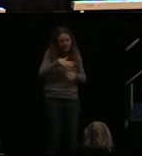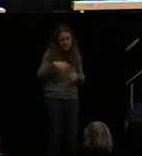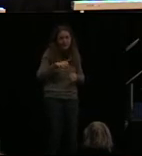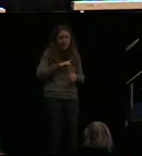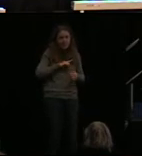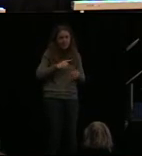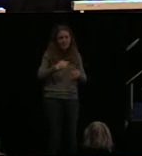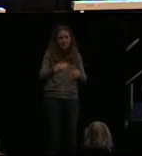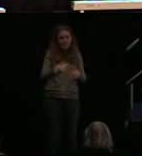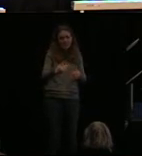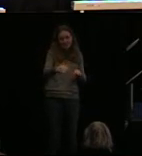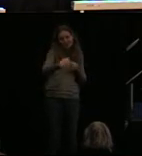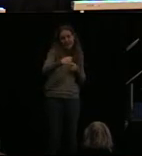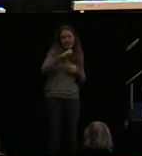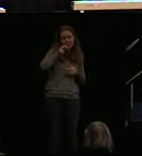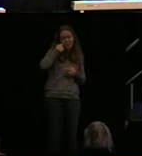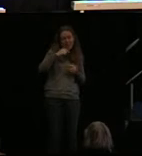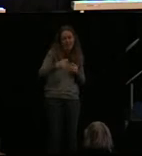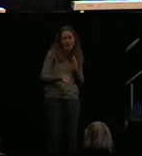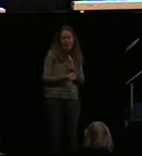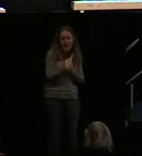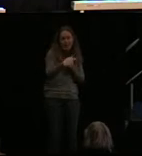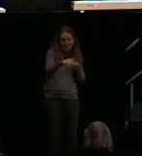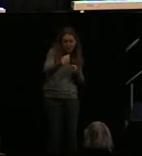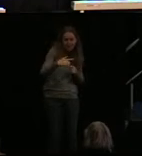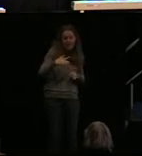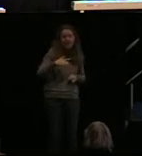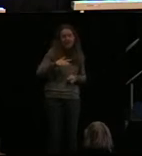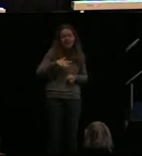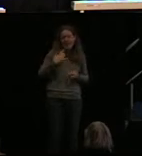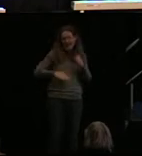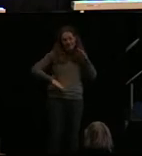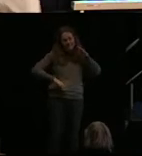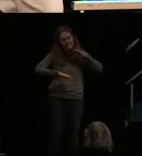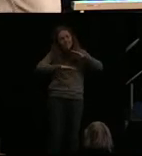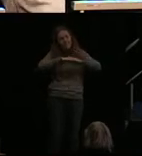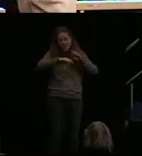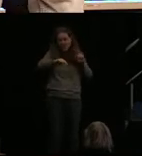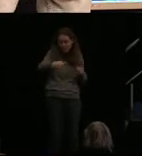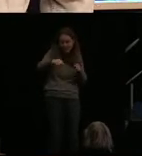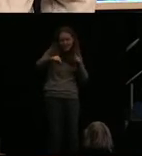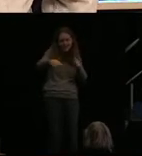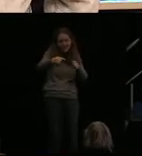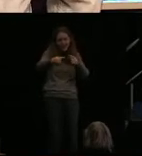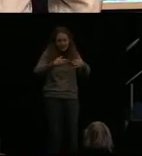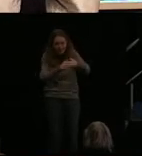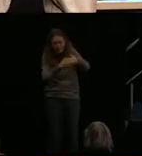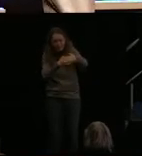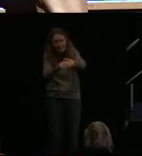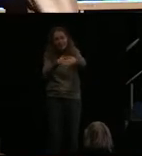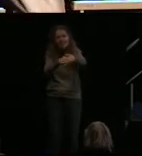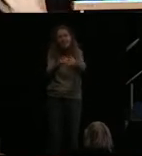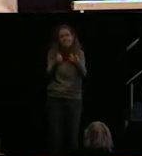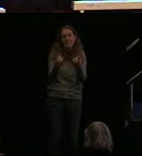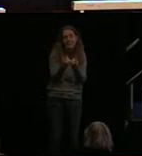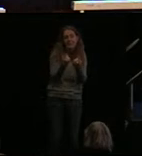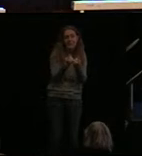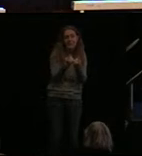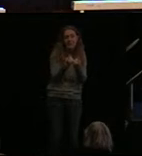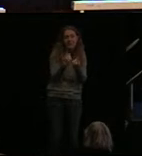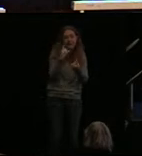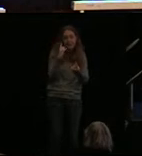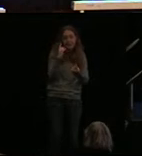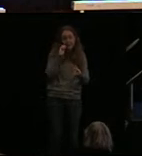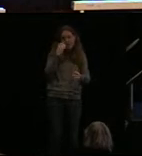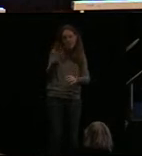will come, challenge will come, life is full of challenge and obstacles and things that will come in